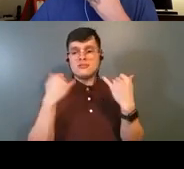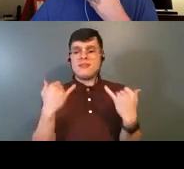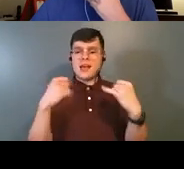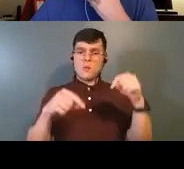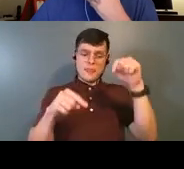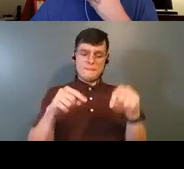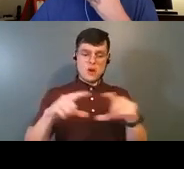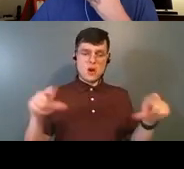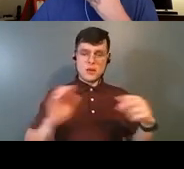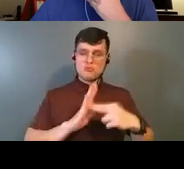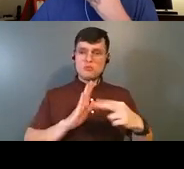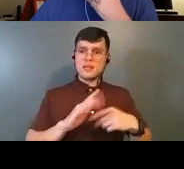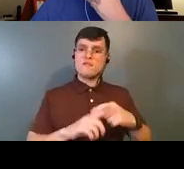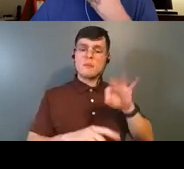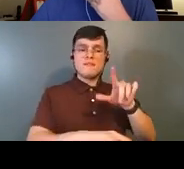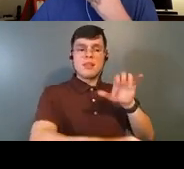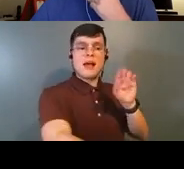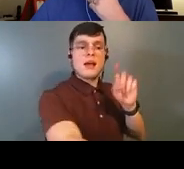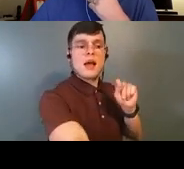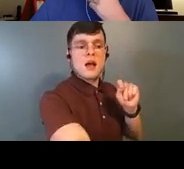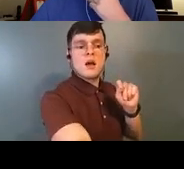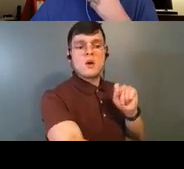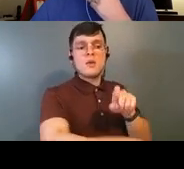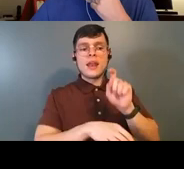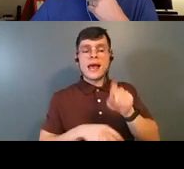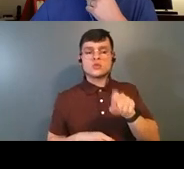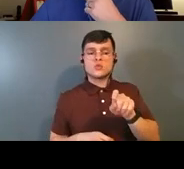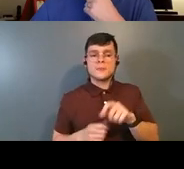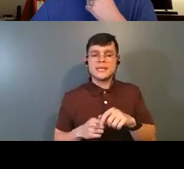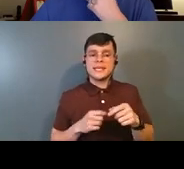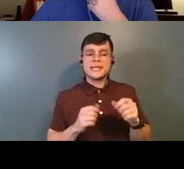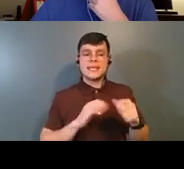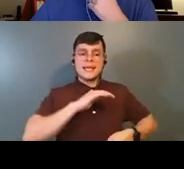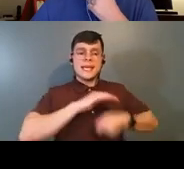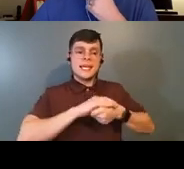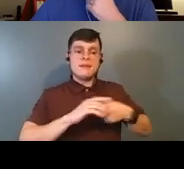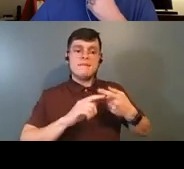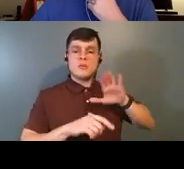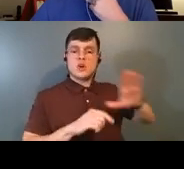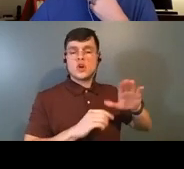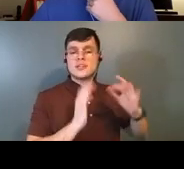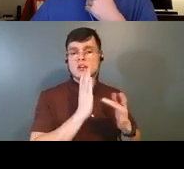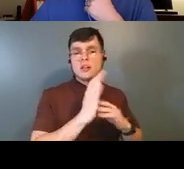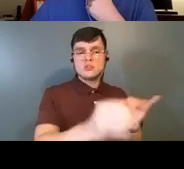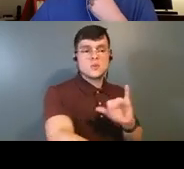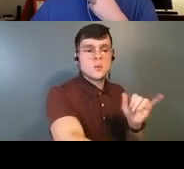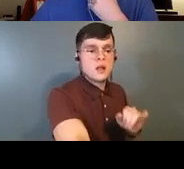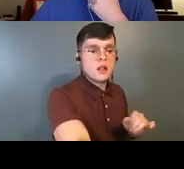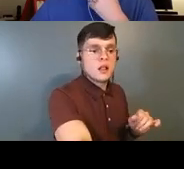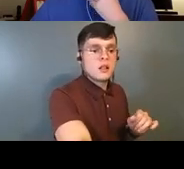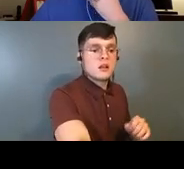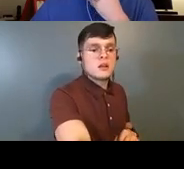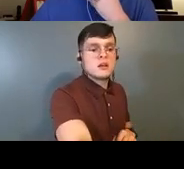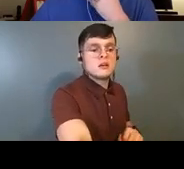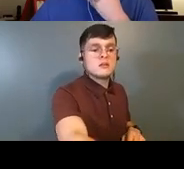reading content from the flyout, and that needs to be hidden from her technology as well. Yep. Wrapping the top card.